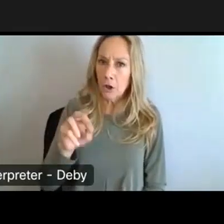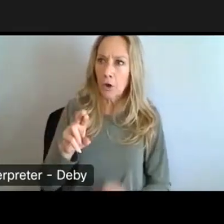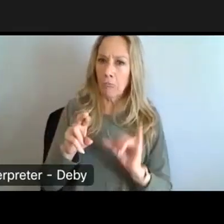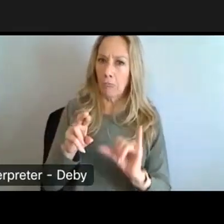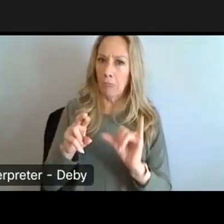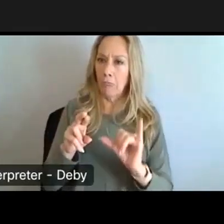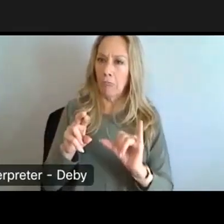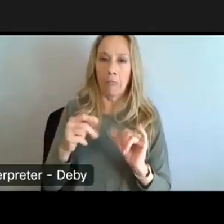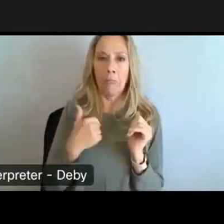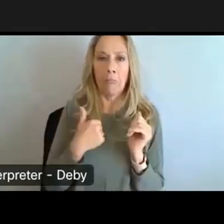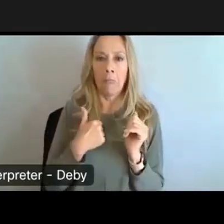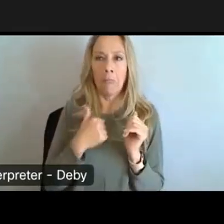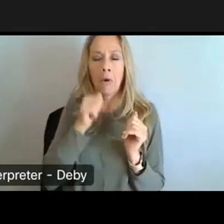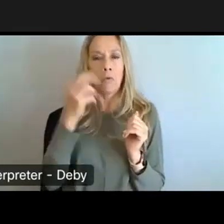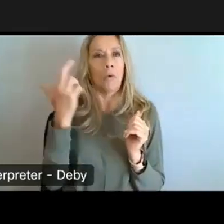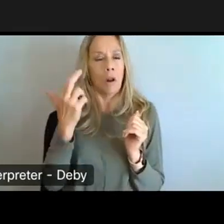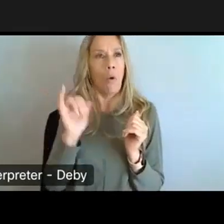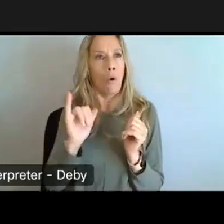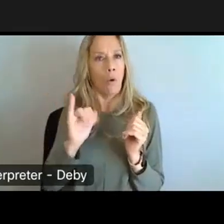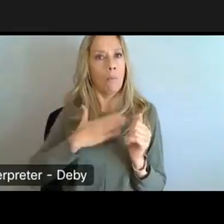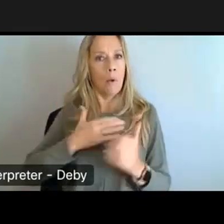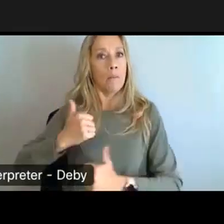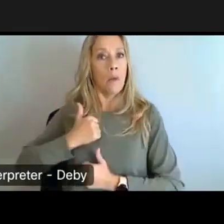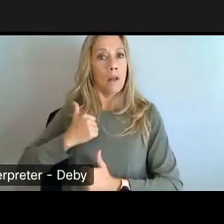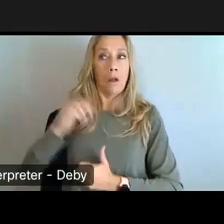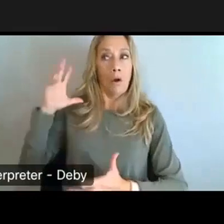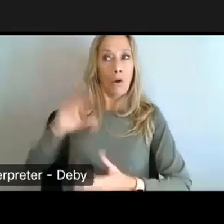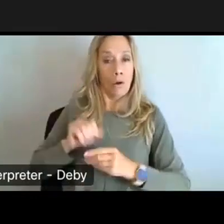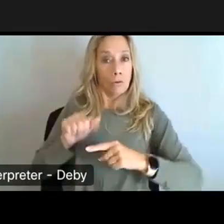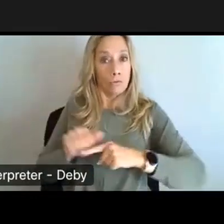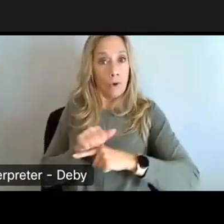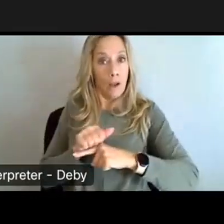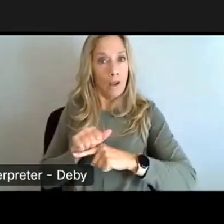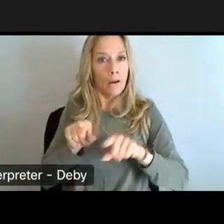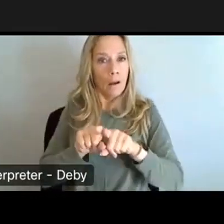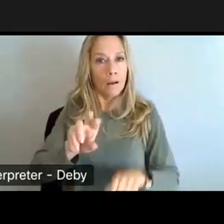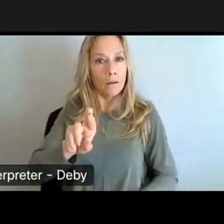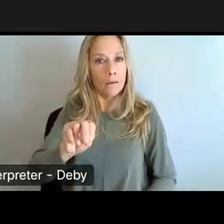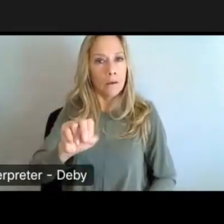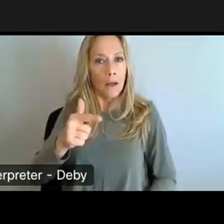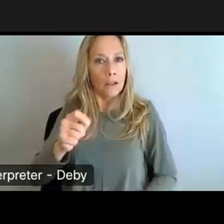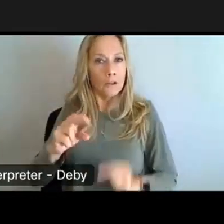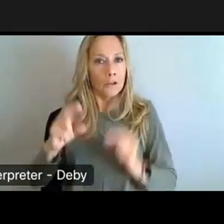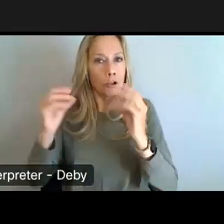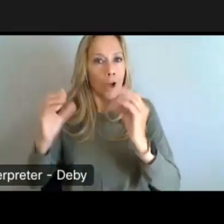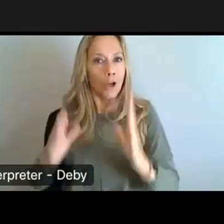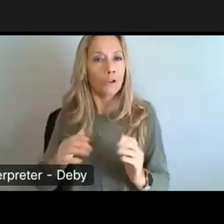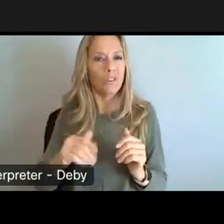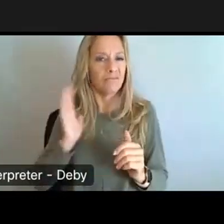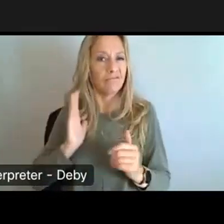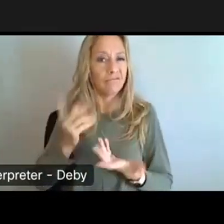for was my military training, especially that of my time as a ranger instructor, where we used to give classes